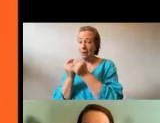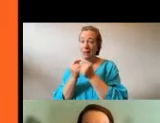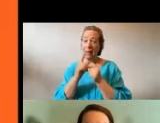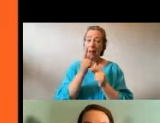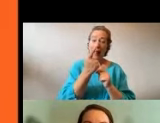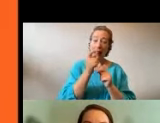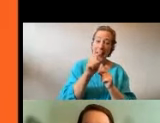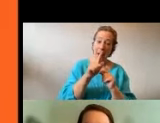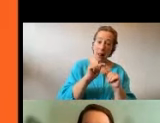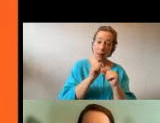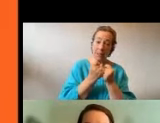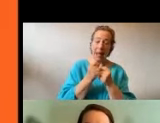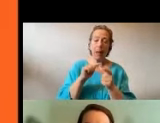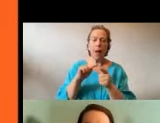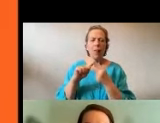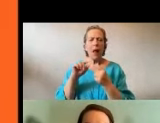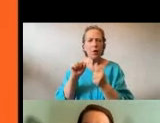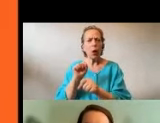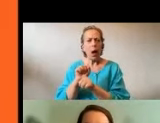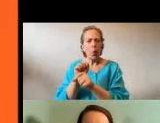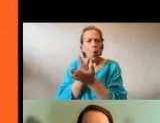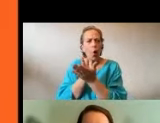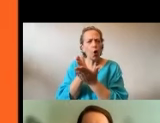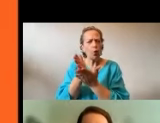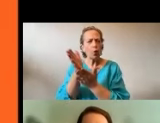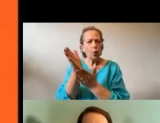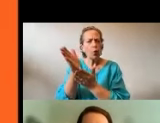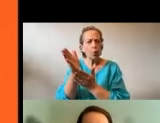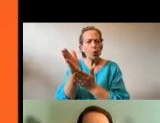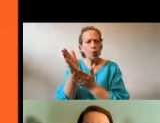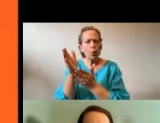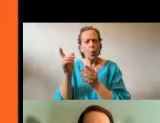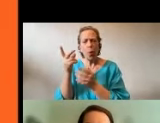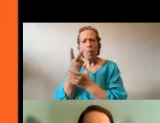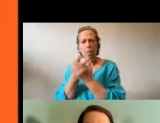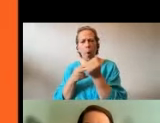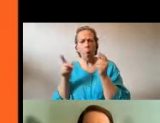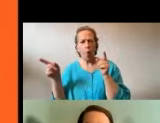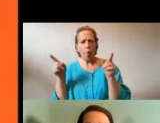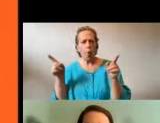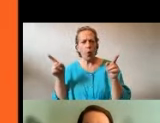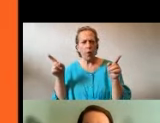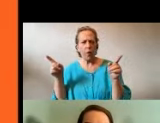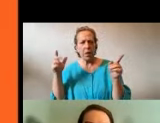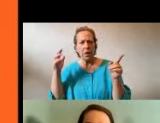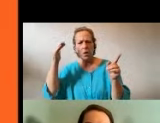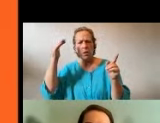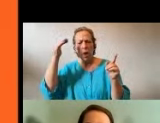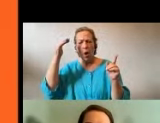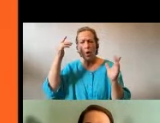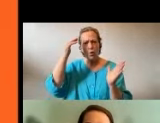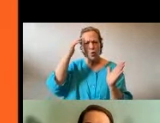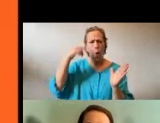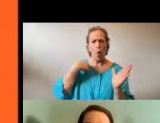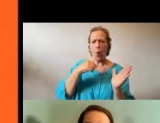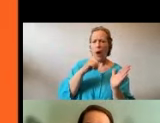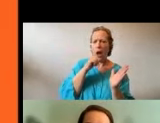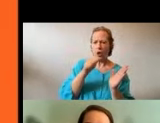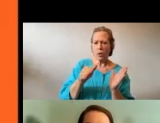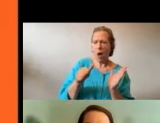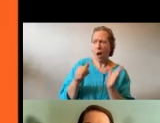work through those. The medical team knows that we're not the counsel's office for the hospital, and they know that we're the patient